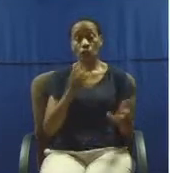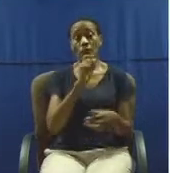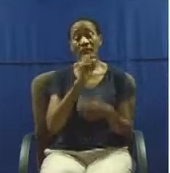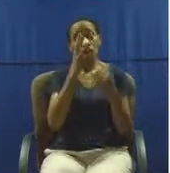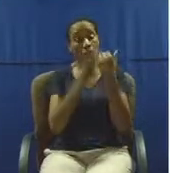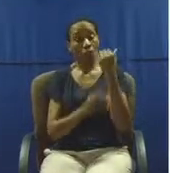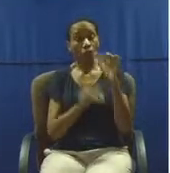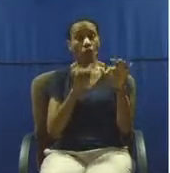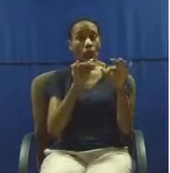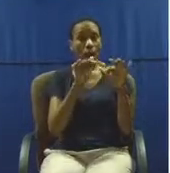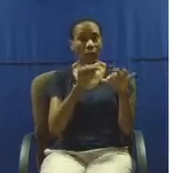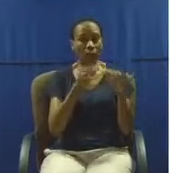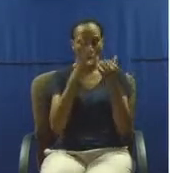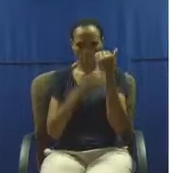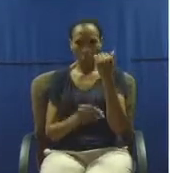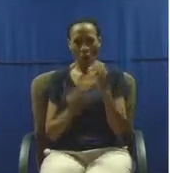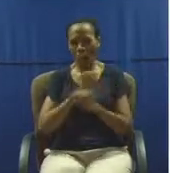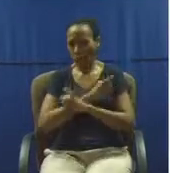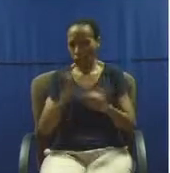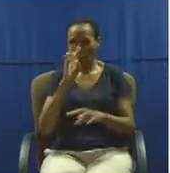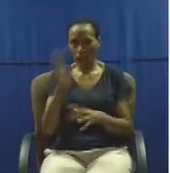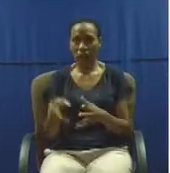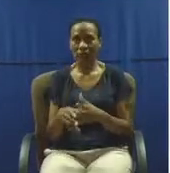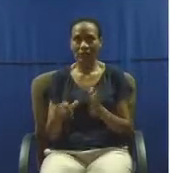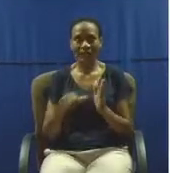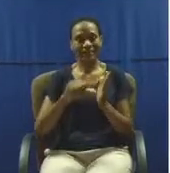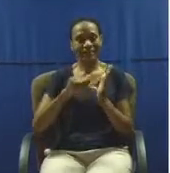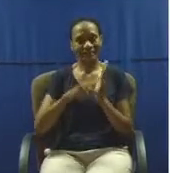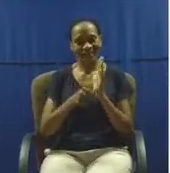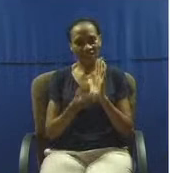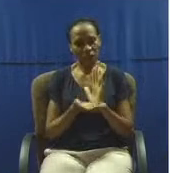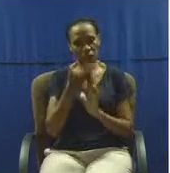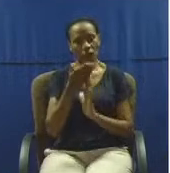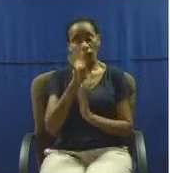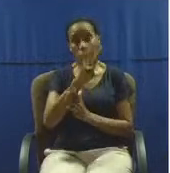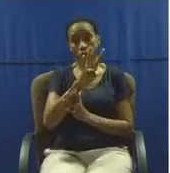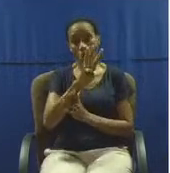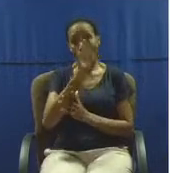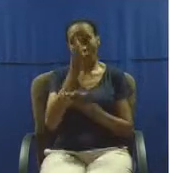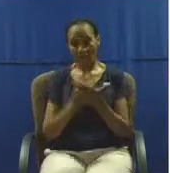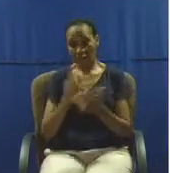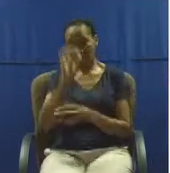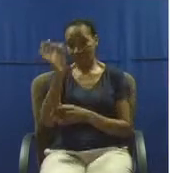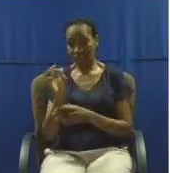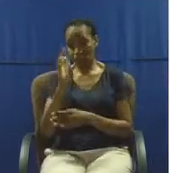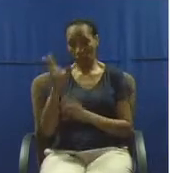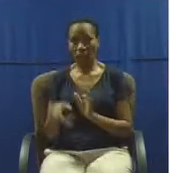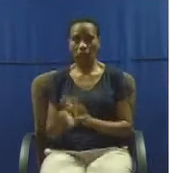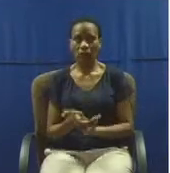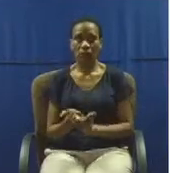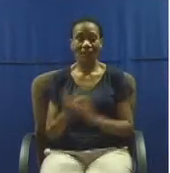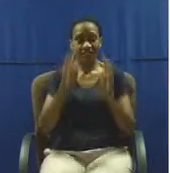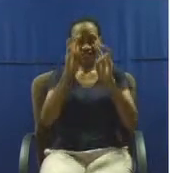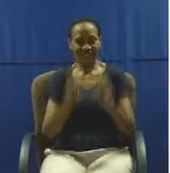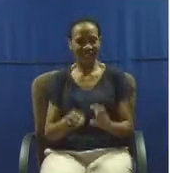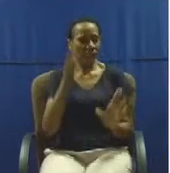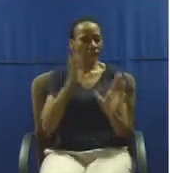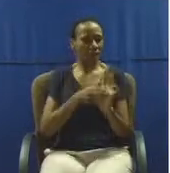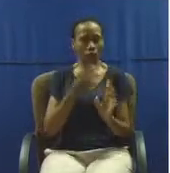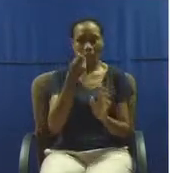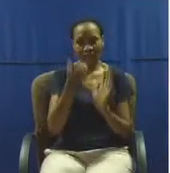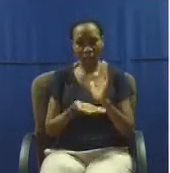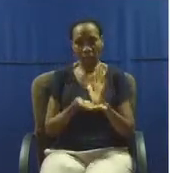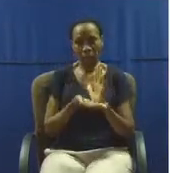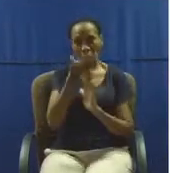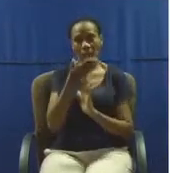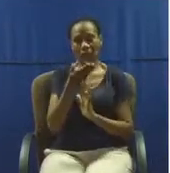South Africans are going to get poorer. Grants go up, as you said, by 4.5% next month. But electricity and fuel prices will go up by